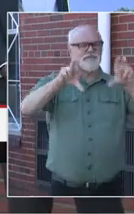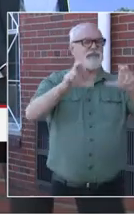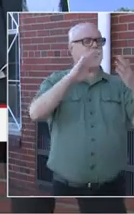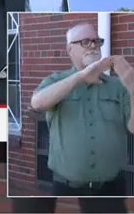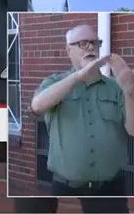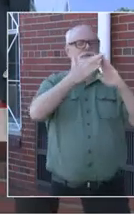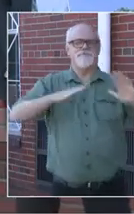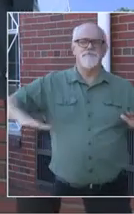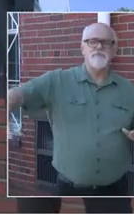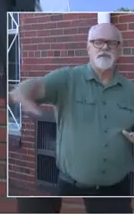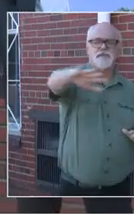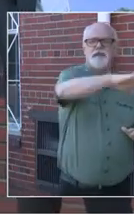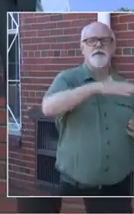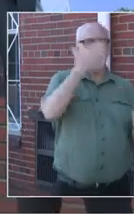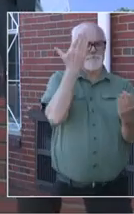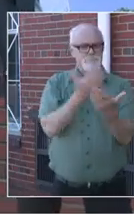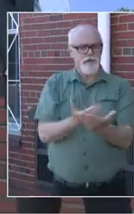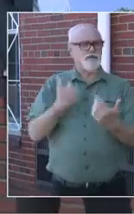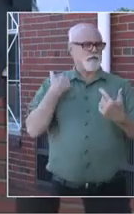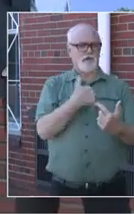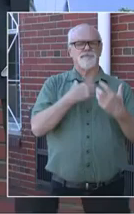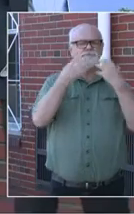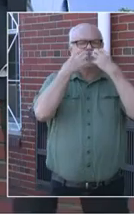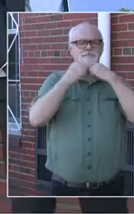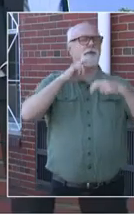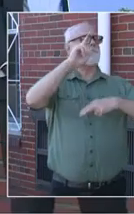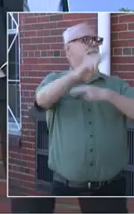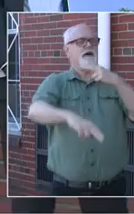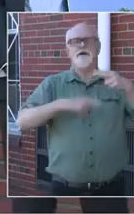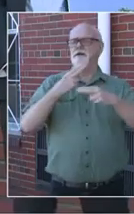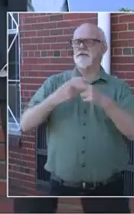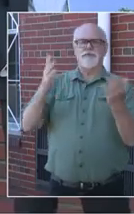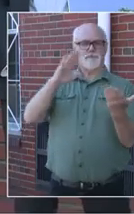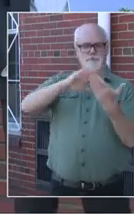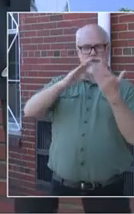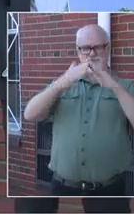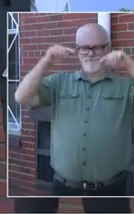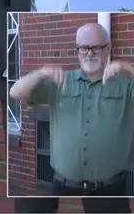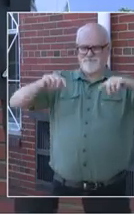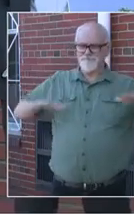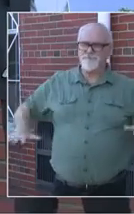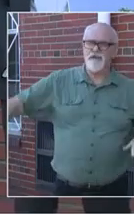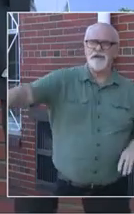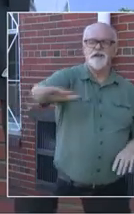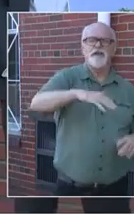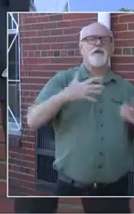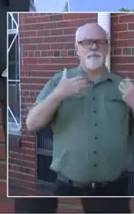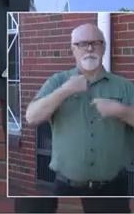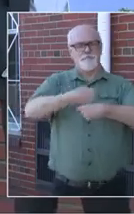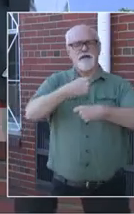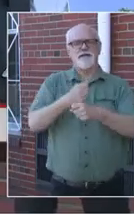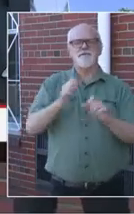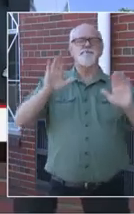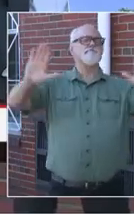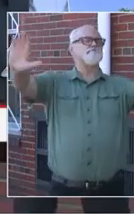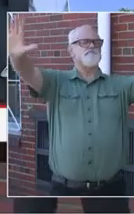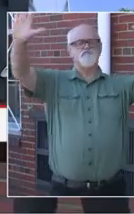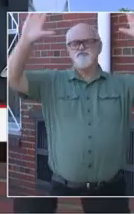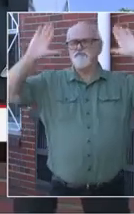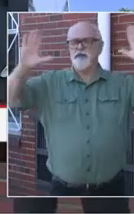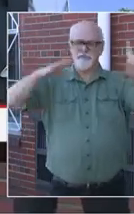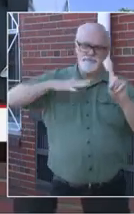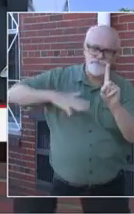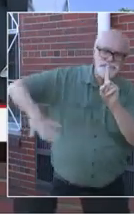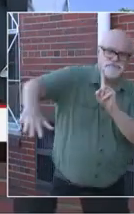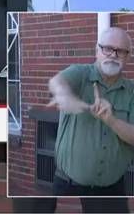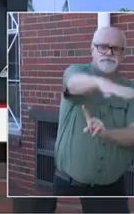and will help to continue our vision in ensuring an amazing learning environment for all of our scholars. It